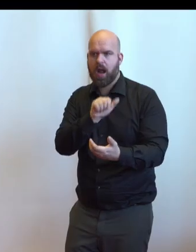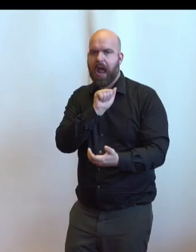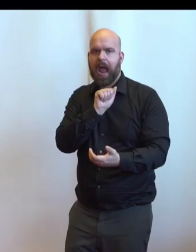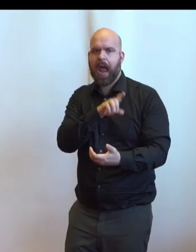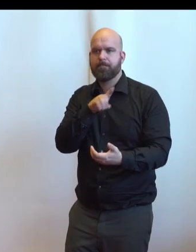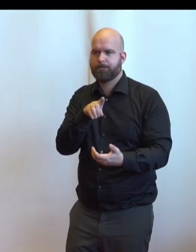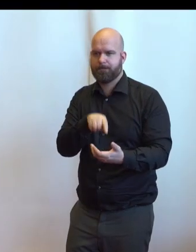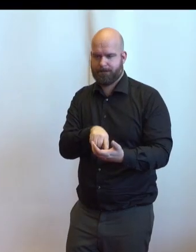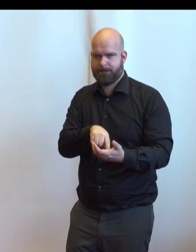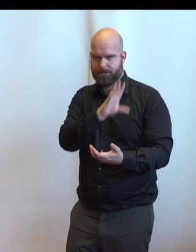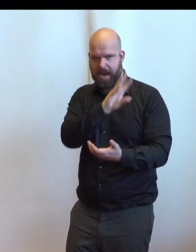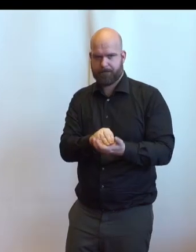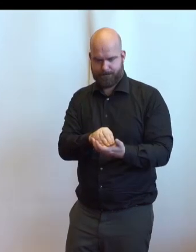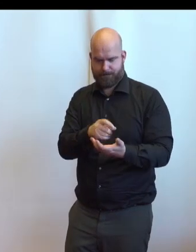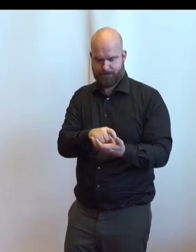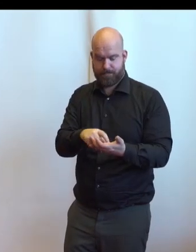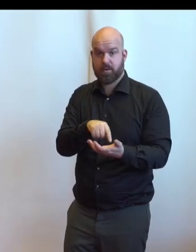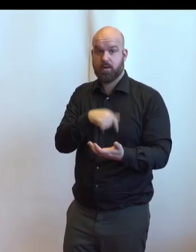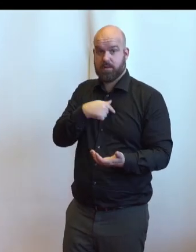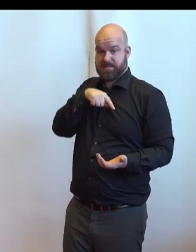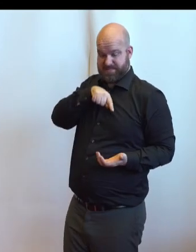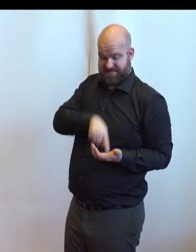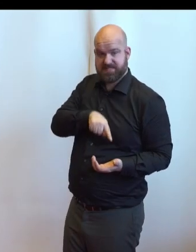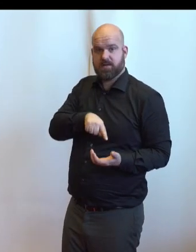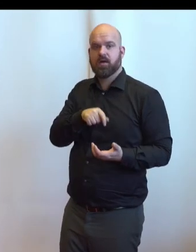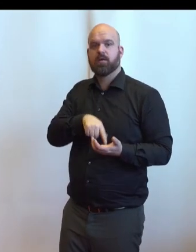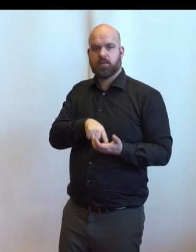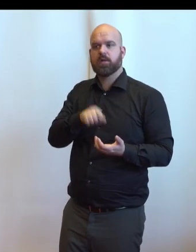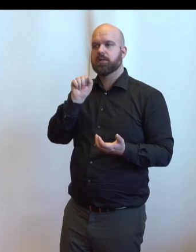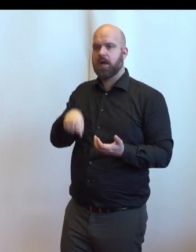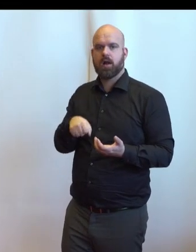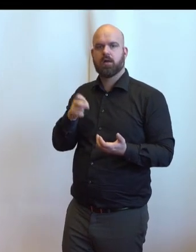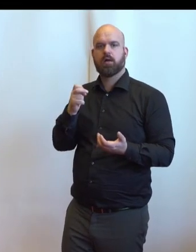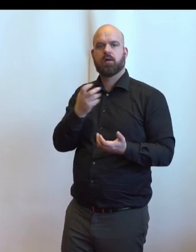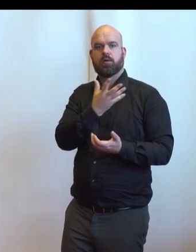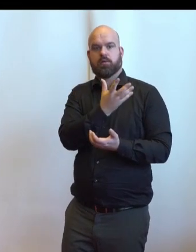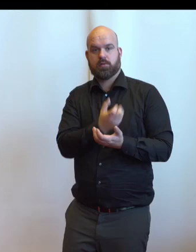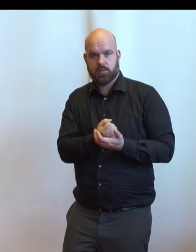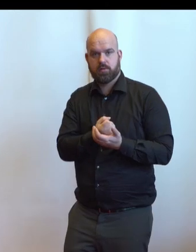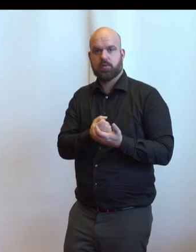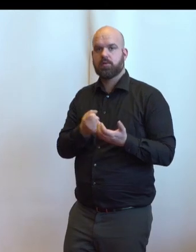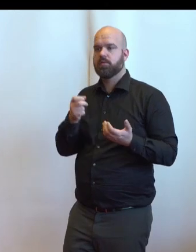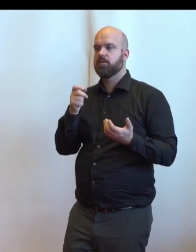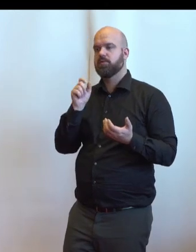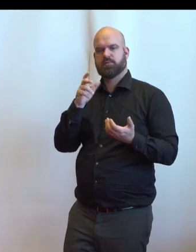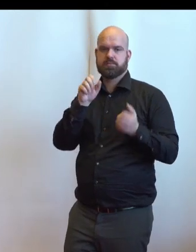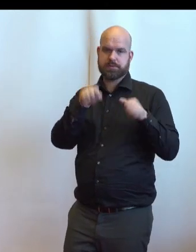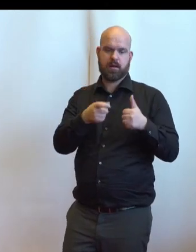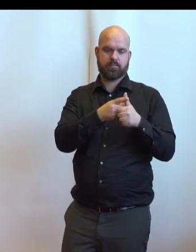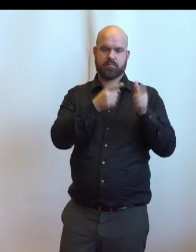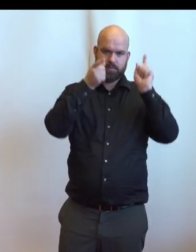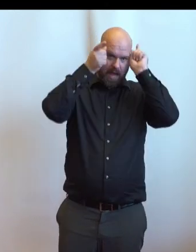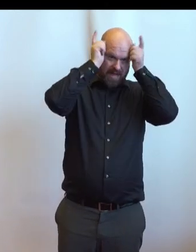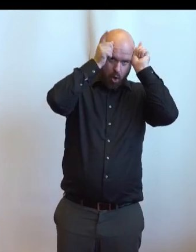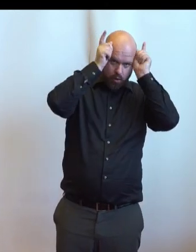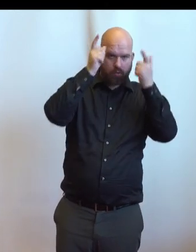moment, it's being developed for both platform, iOS and Android platforms. And basically, they go to this